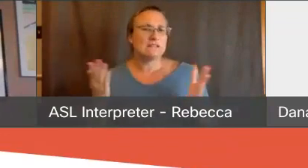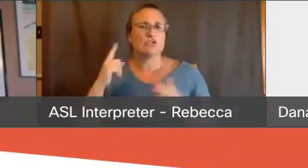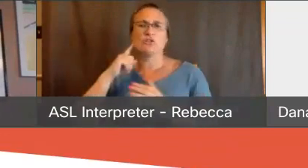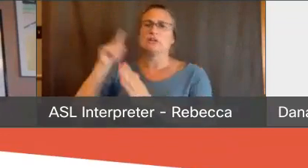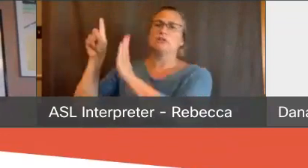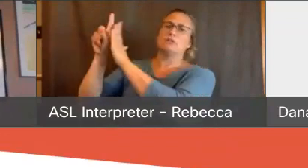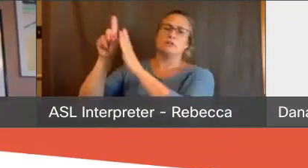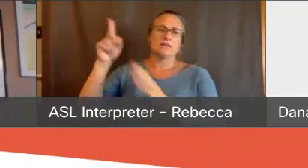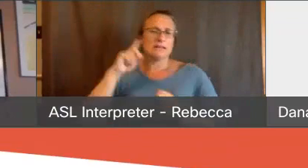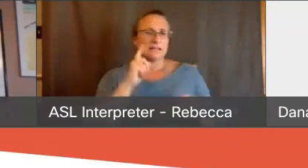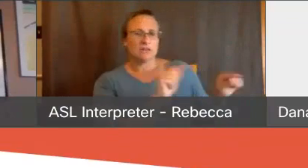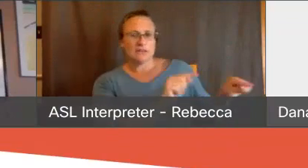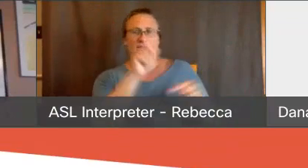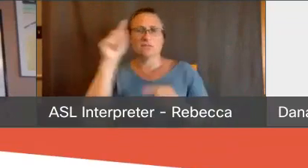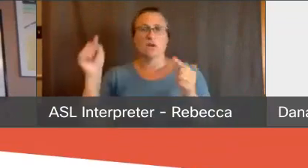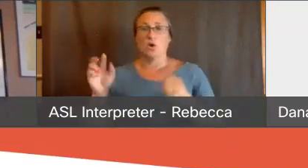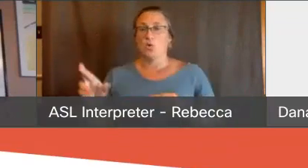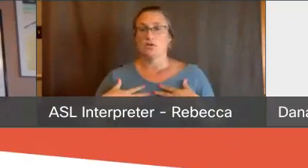breaths, or,